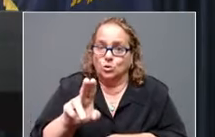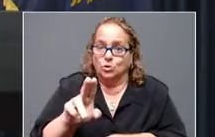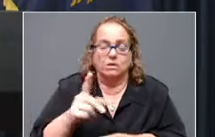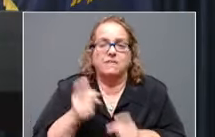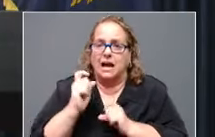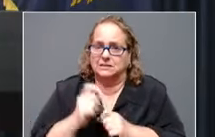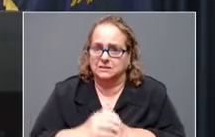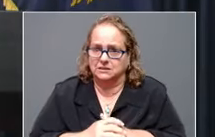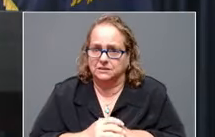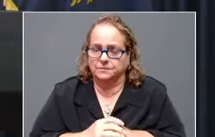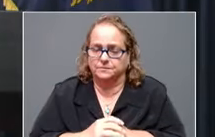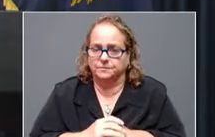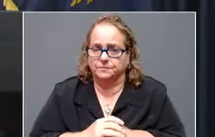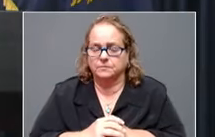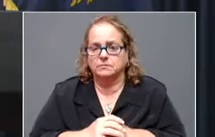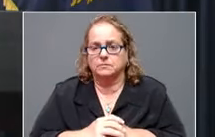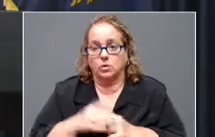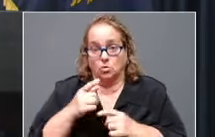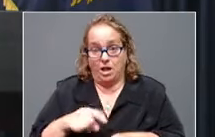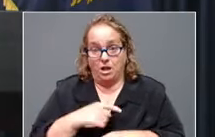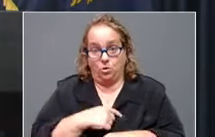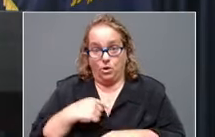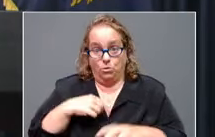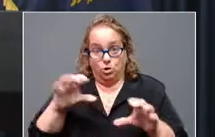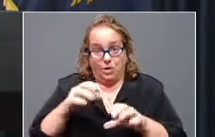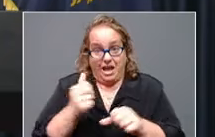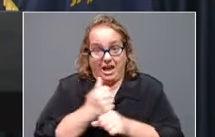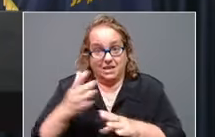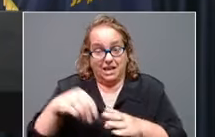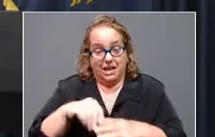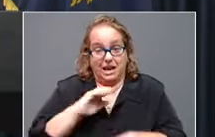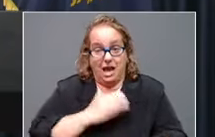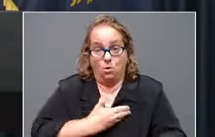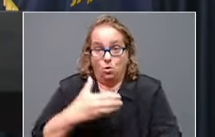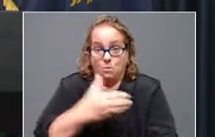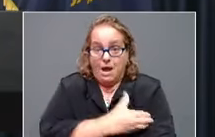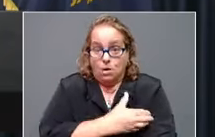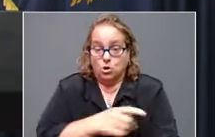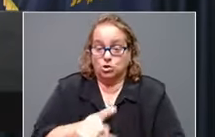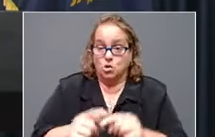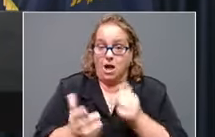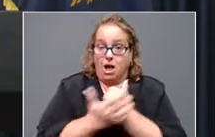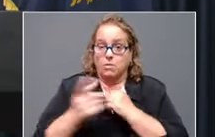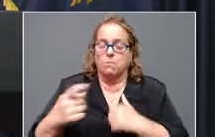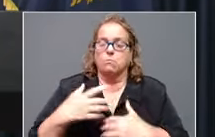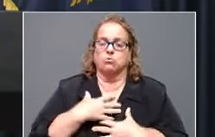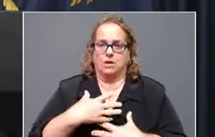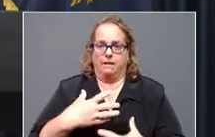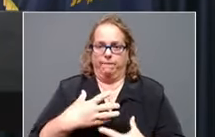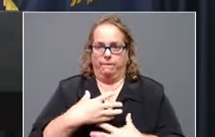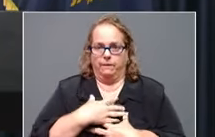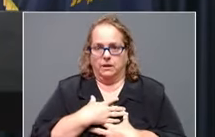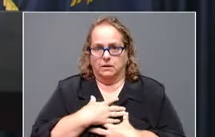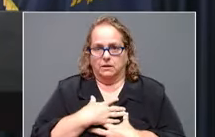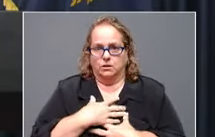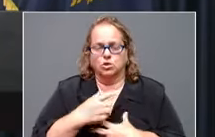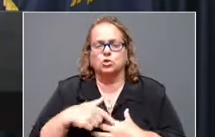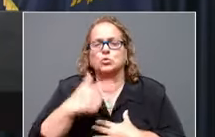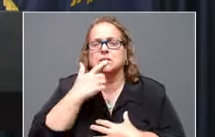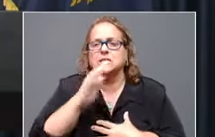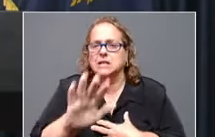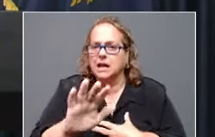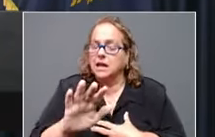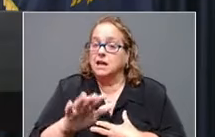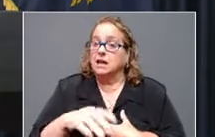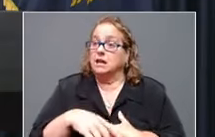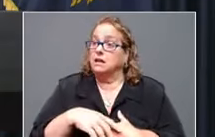months since COVID started, we have been flooded with sicker patients, and our hospital volumes continue to rise. Our staff